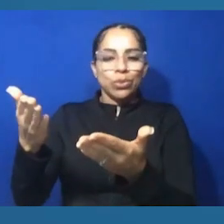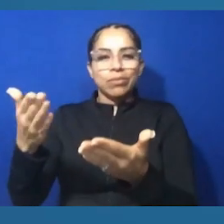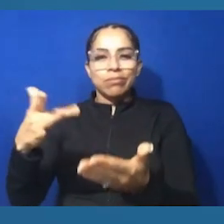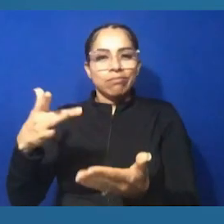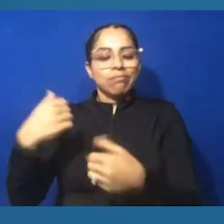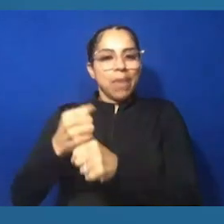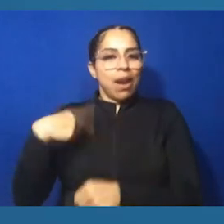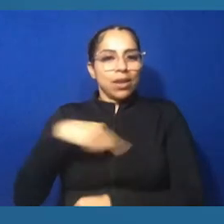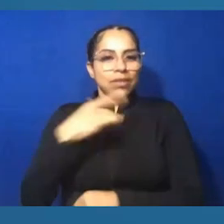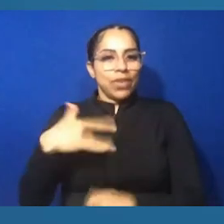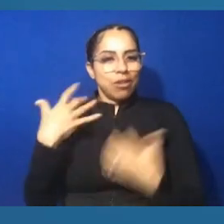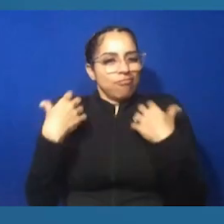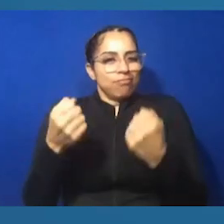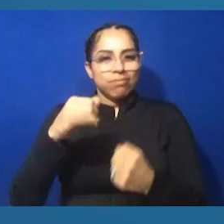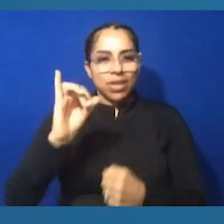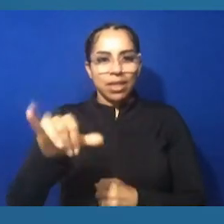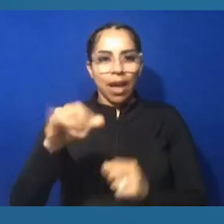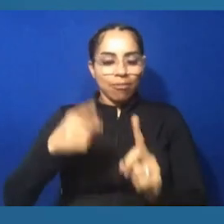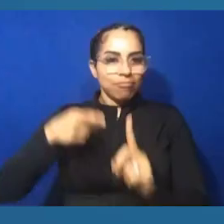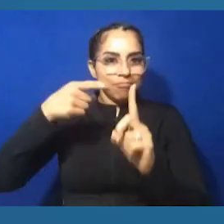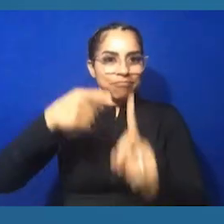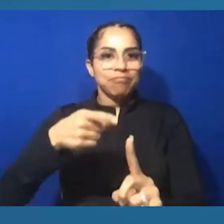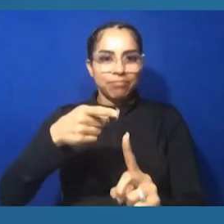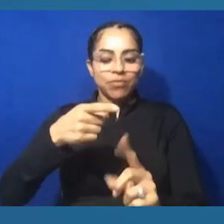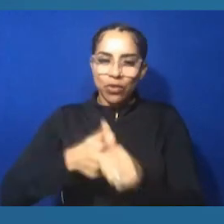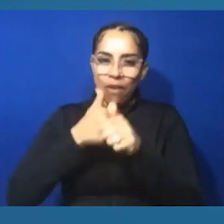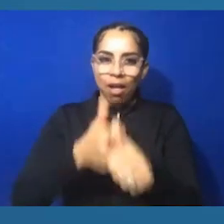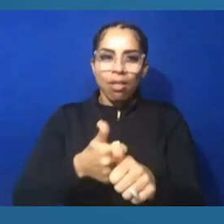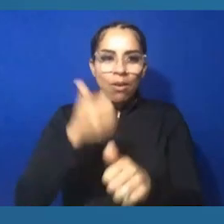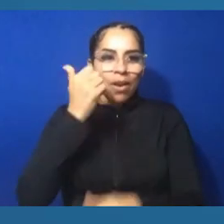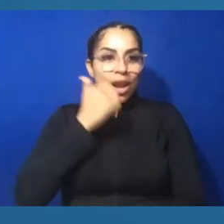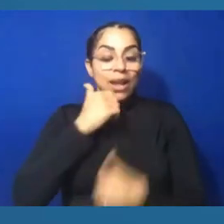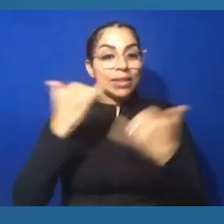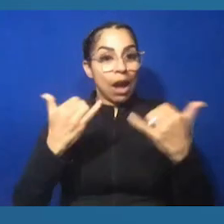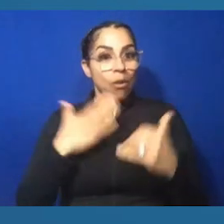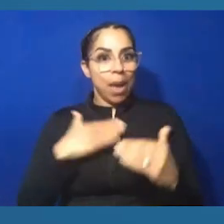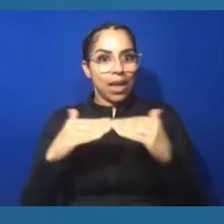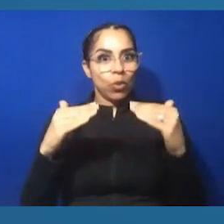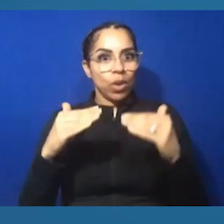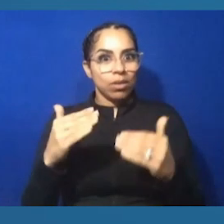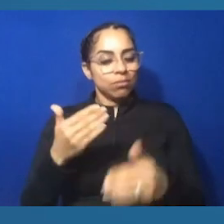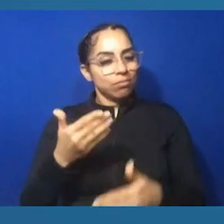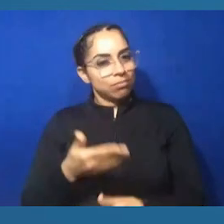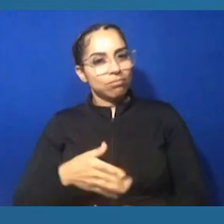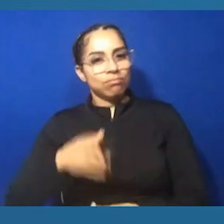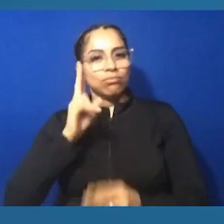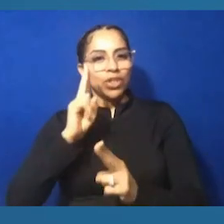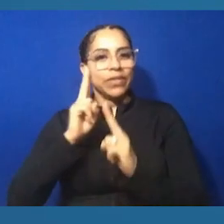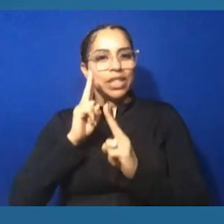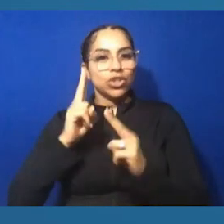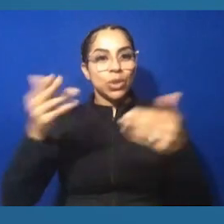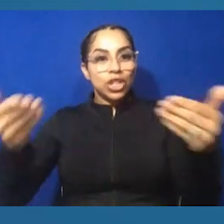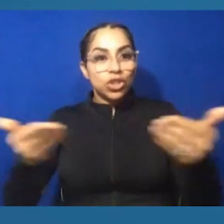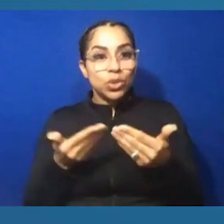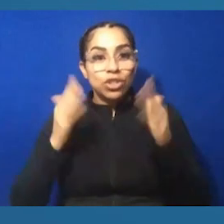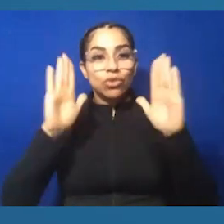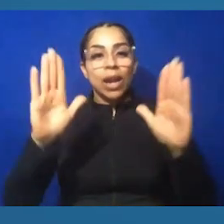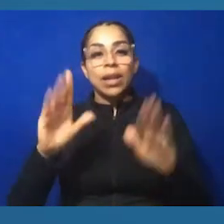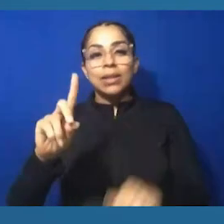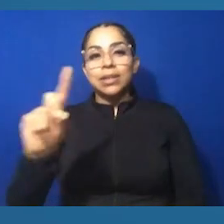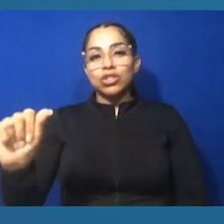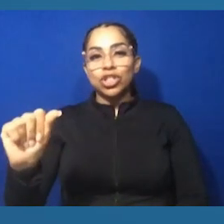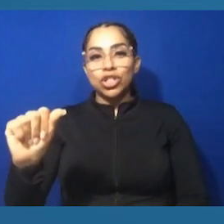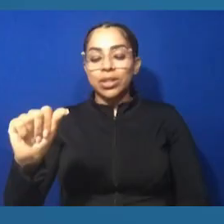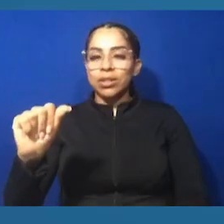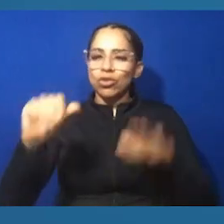I'm so happy to be here. And now it's my equal privilege to introduce to you the great district attorney from the incredible county of the